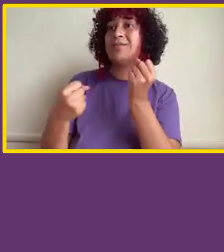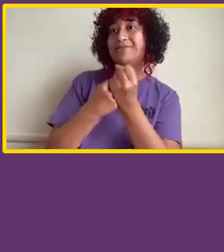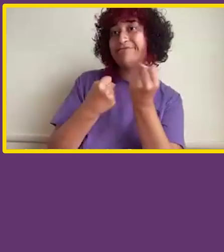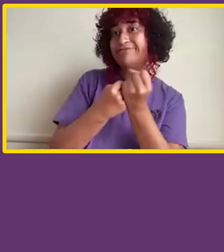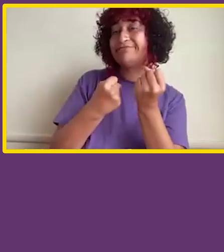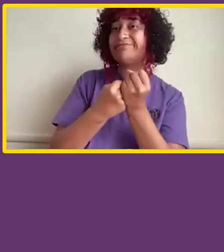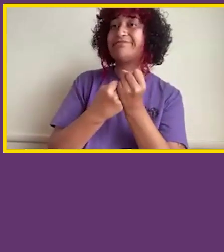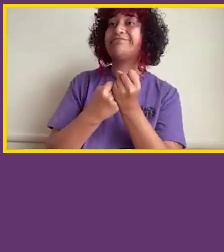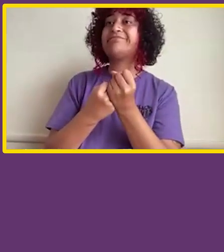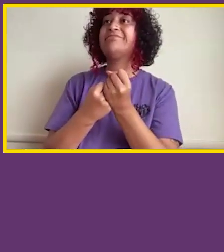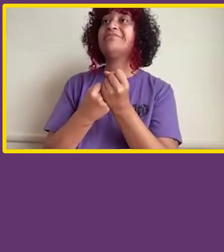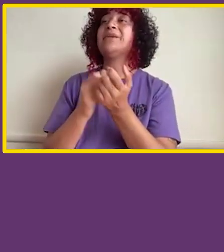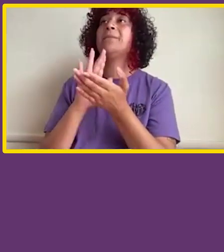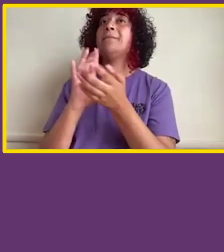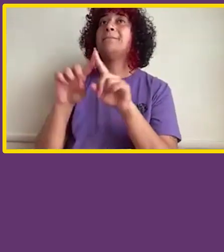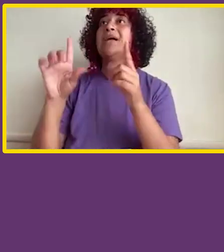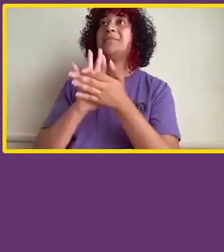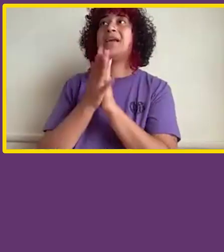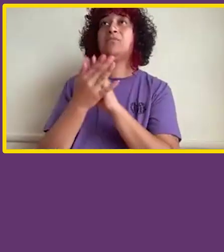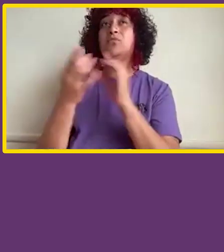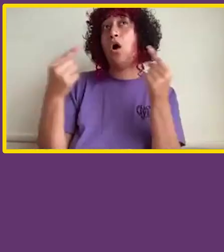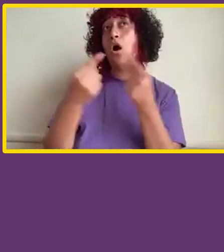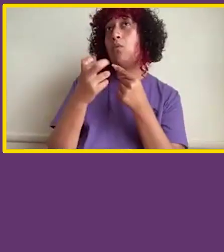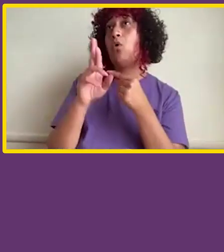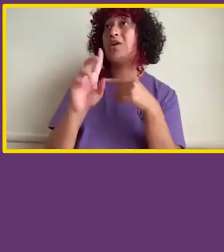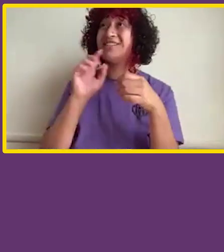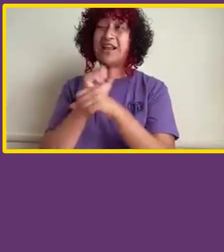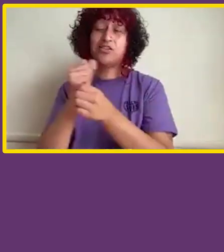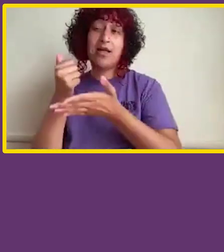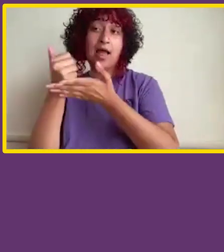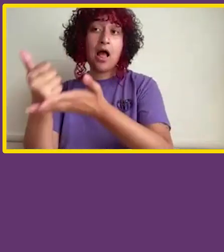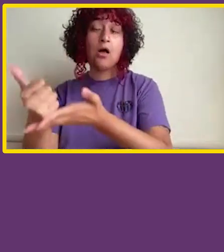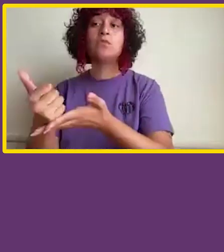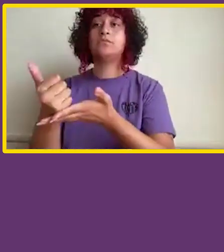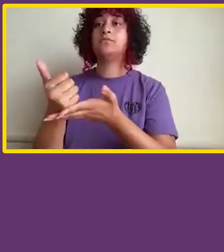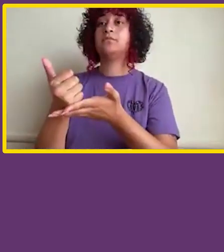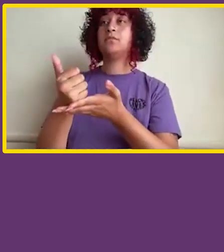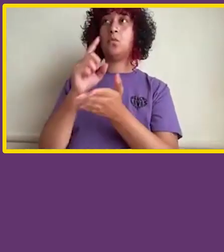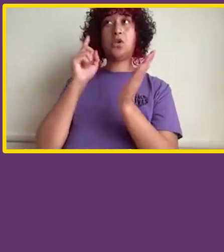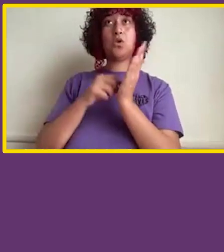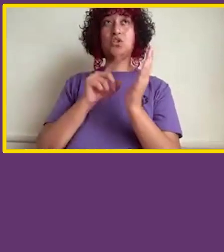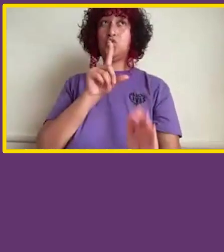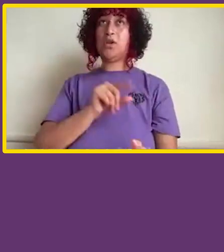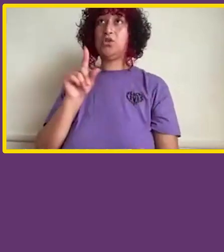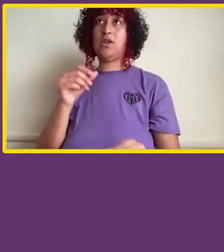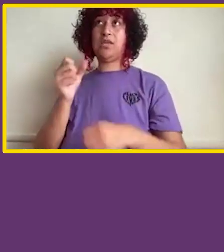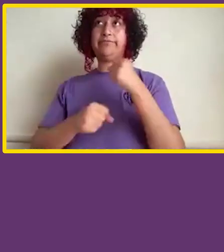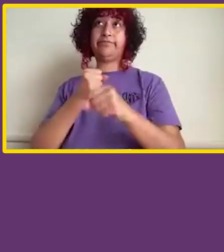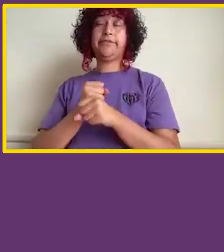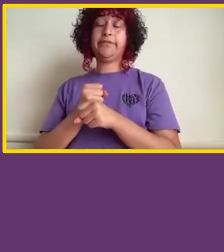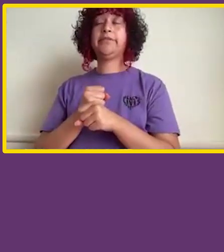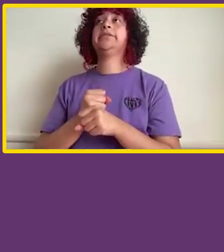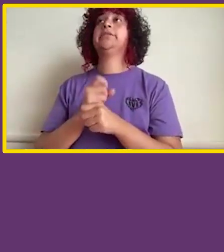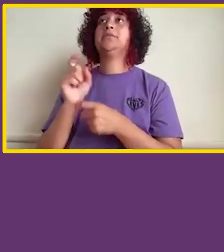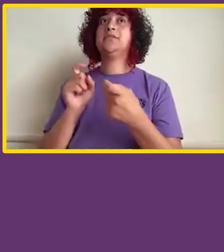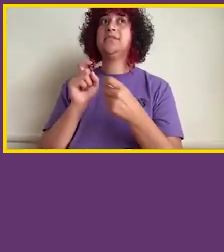it causes harm or it actually helps? Because what we were seeing in 2020, especially at the